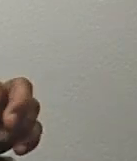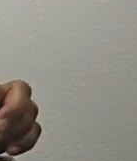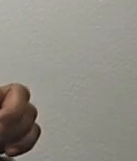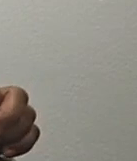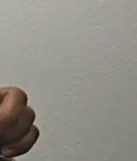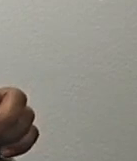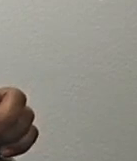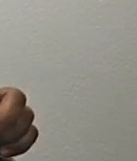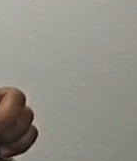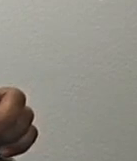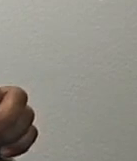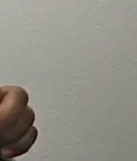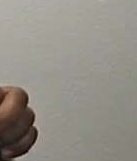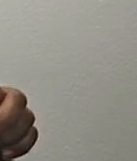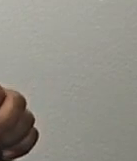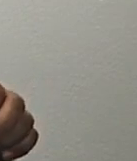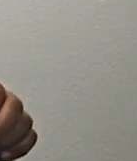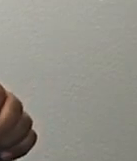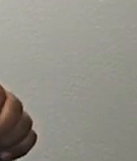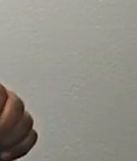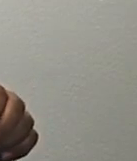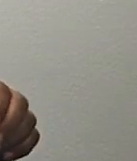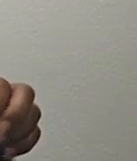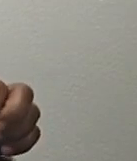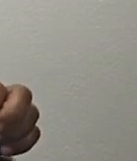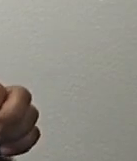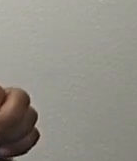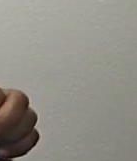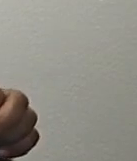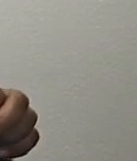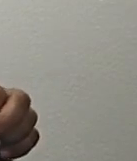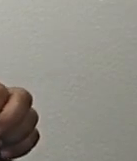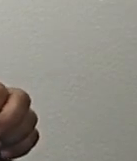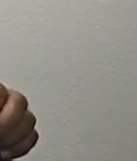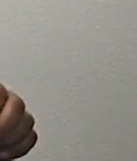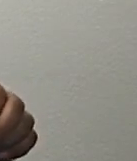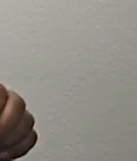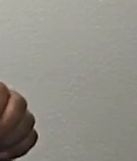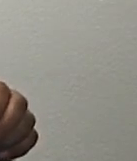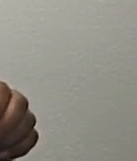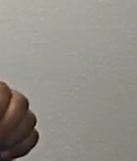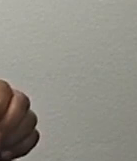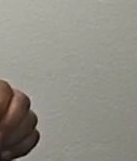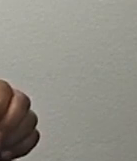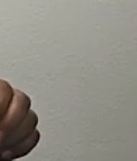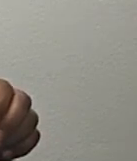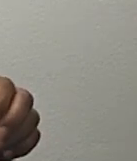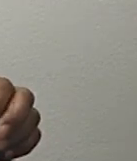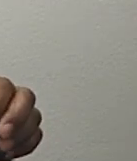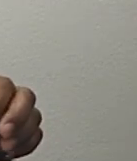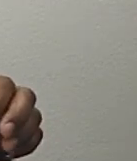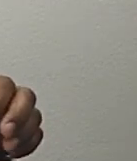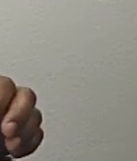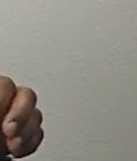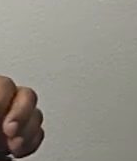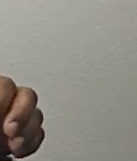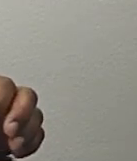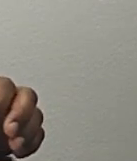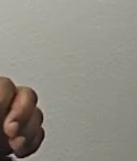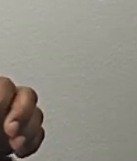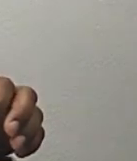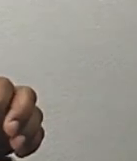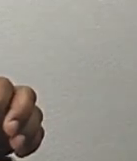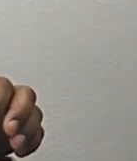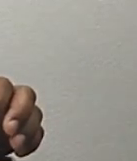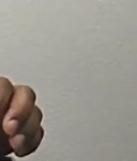everything through Your part, so that tonight there can be salvation here in this place, Lord. We ask for Your blessing in Jesus' name,